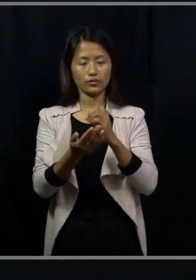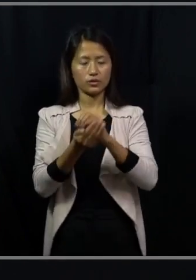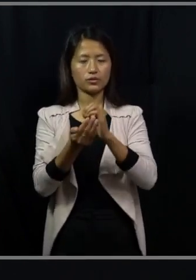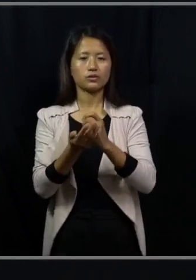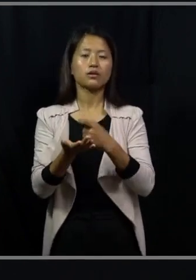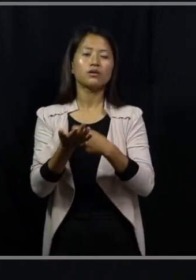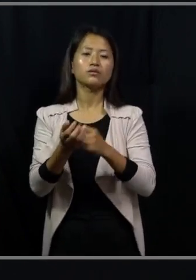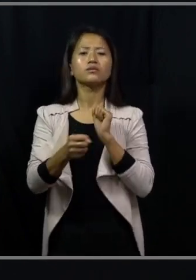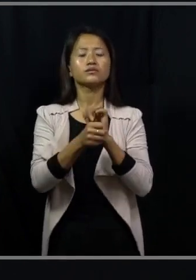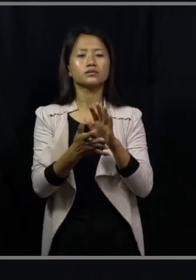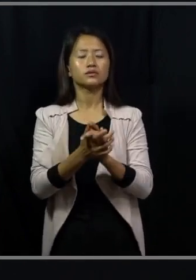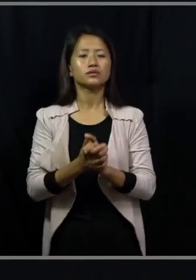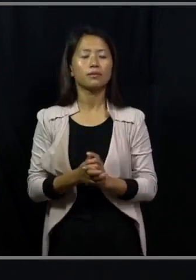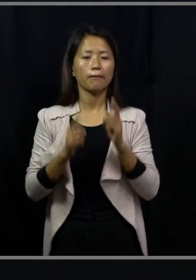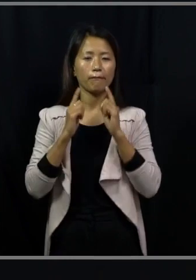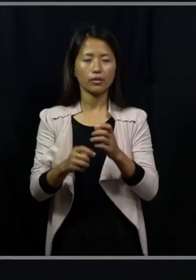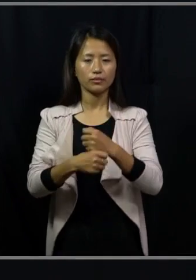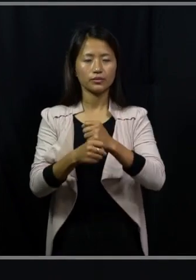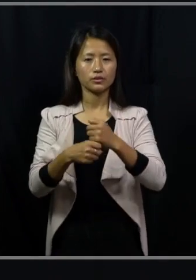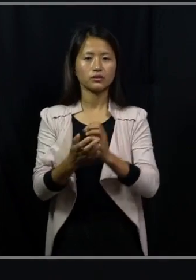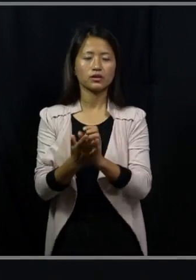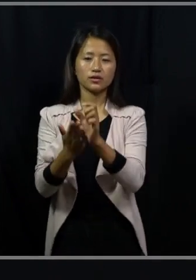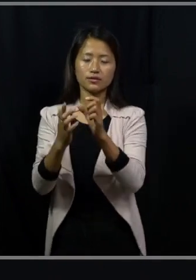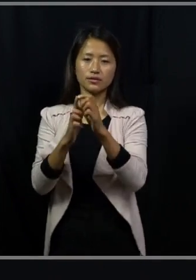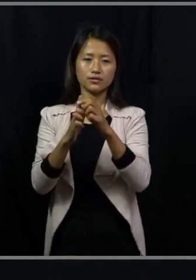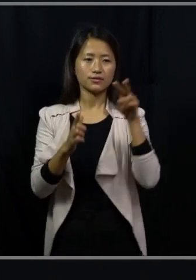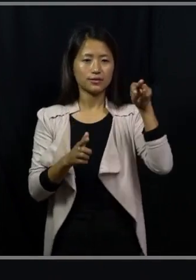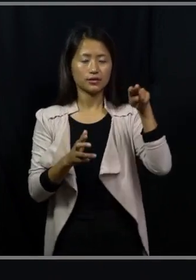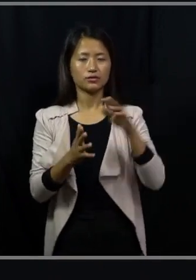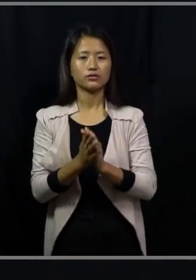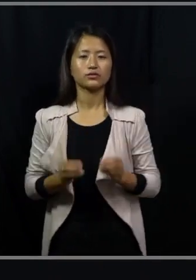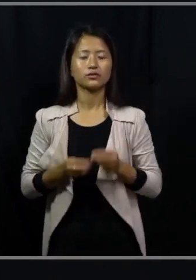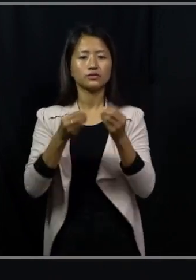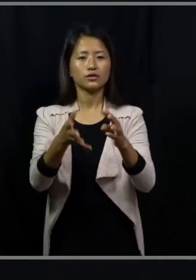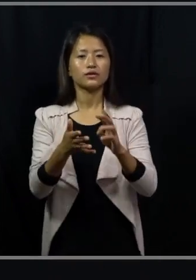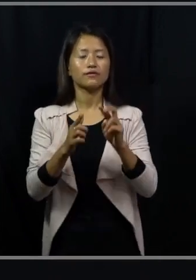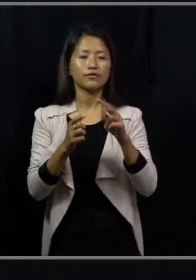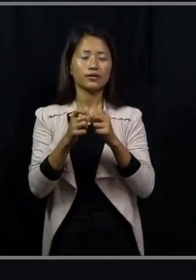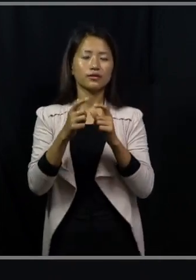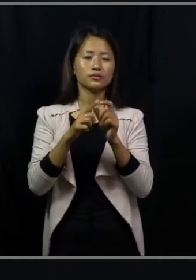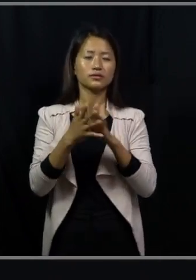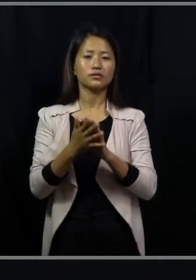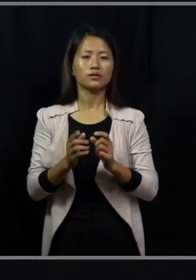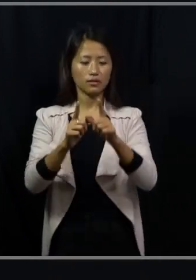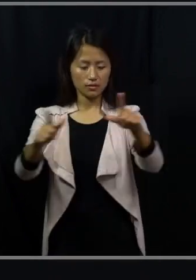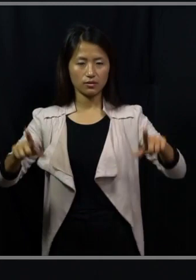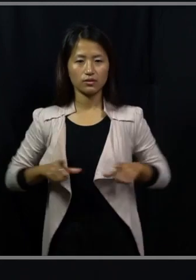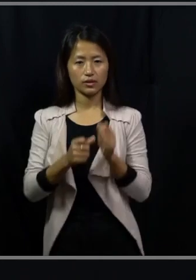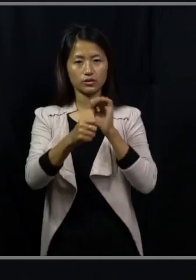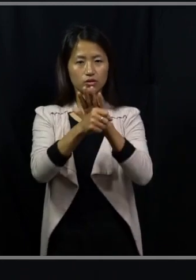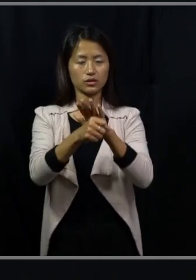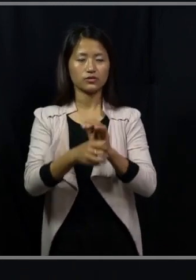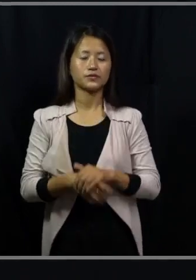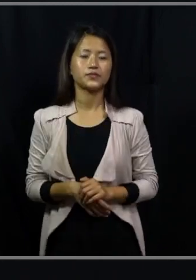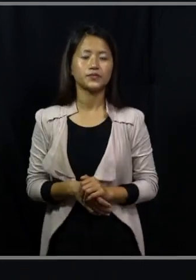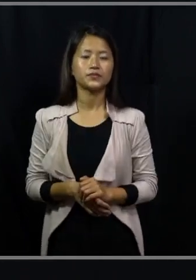of the transactions, but also for making dictionaries, as well as for giving validity to land transfer.